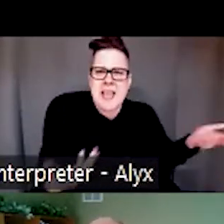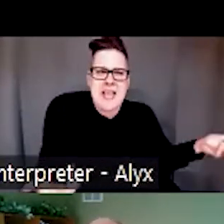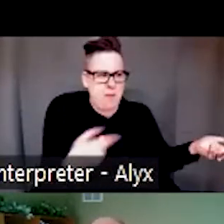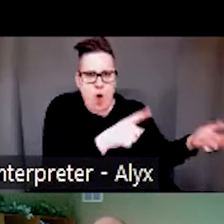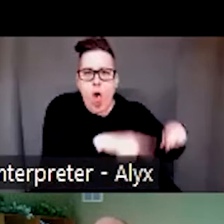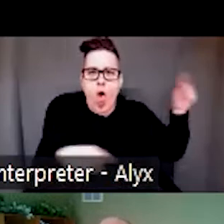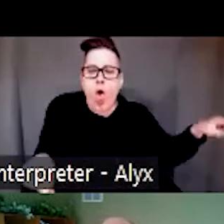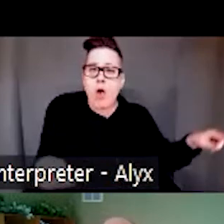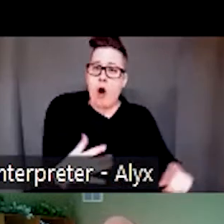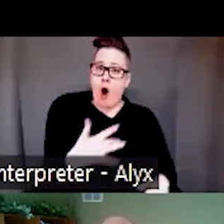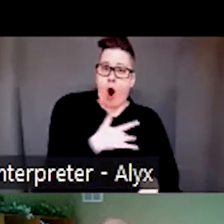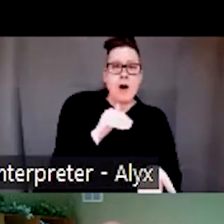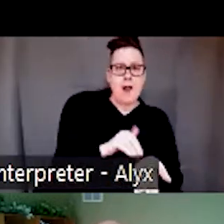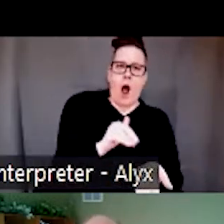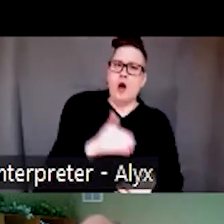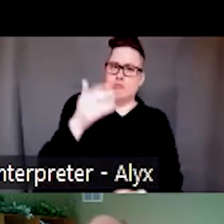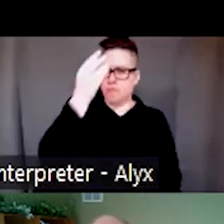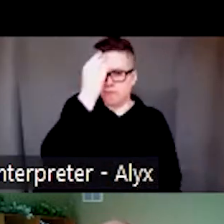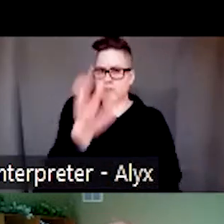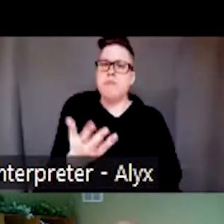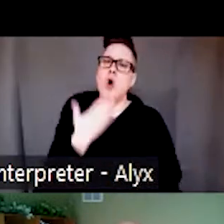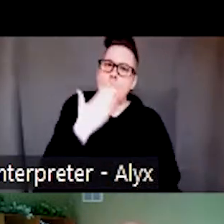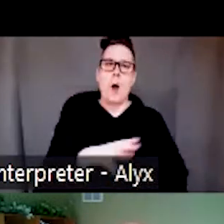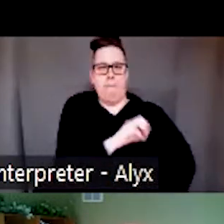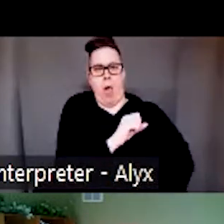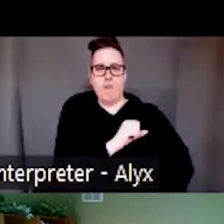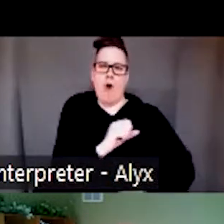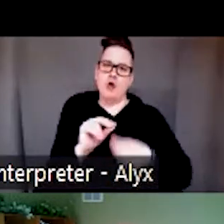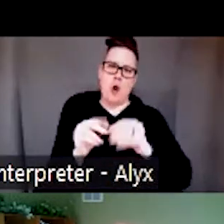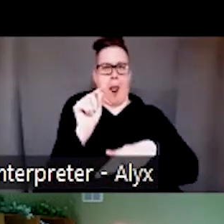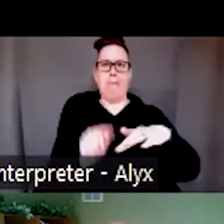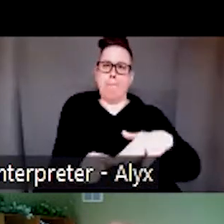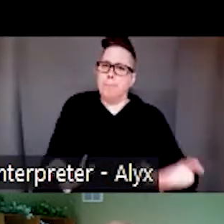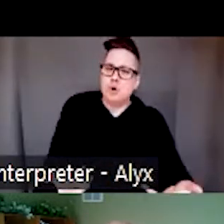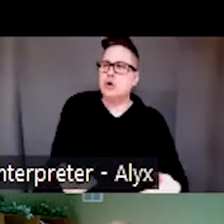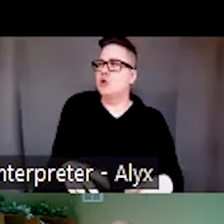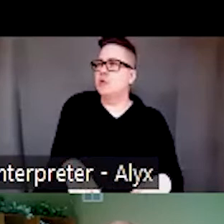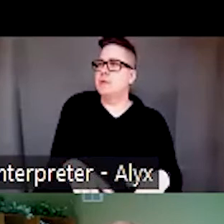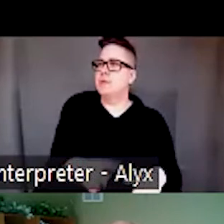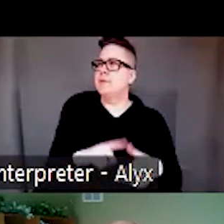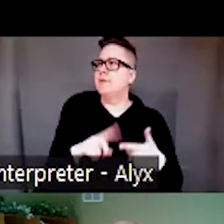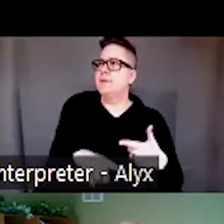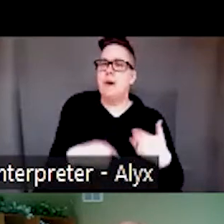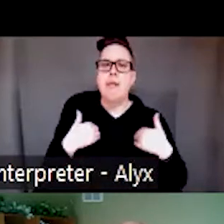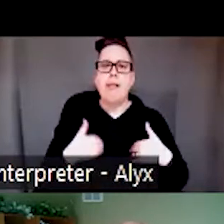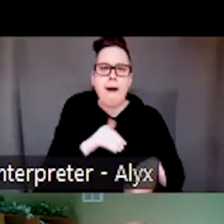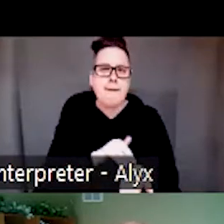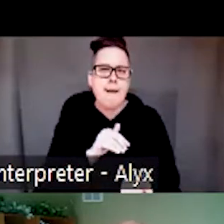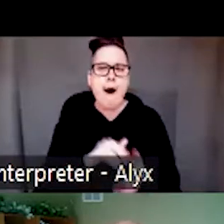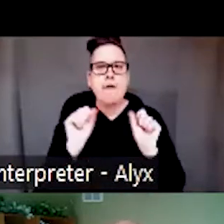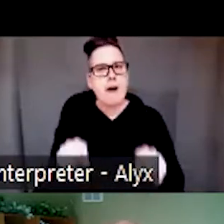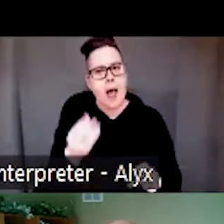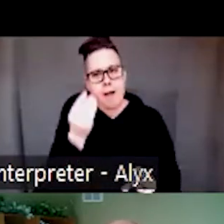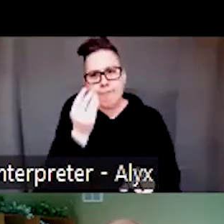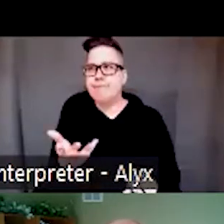Like, the cardiologist can tell you what a good blood pressure is, and the pulmonologist can tell